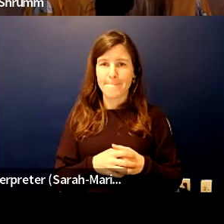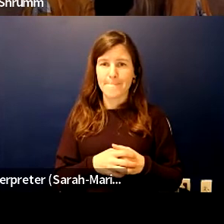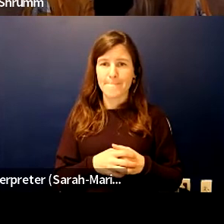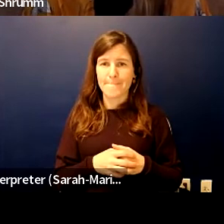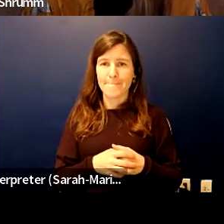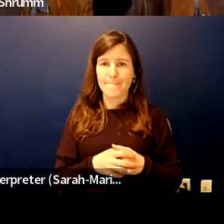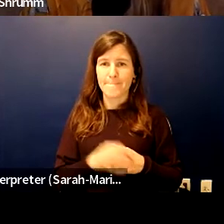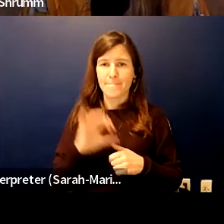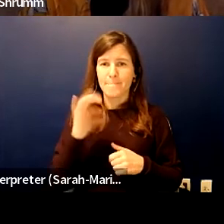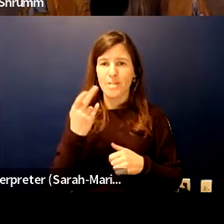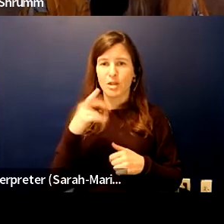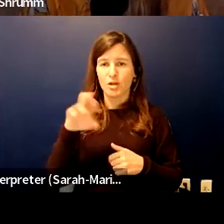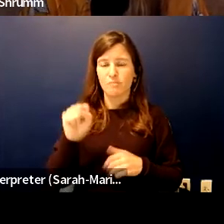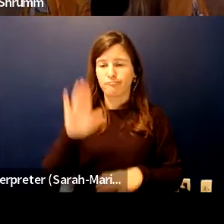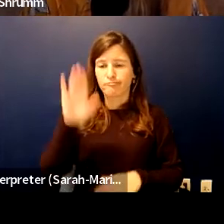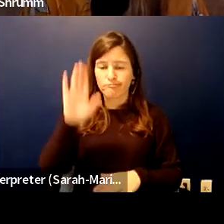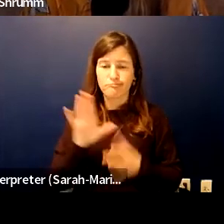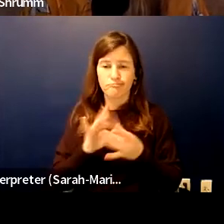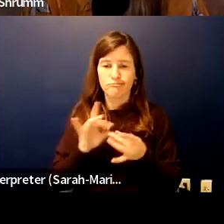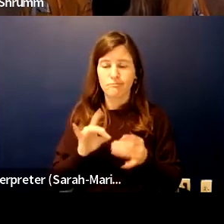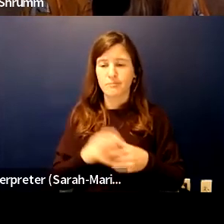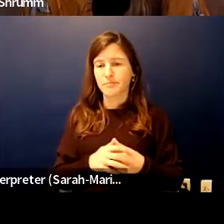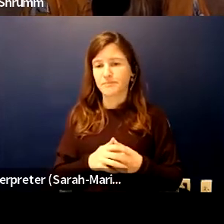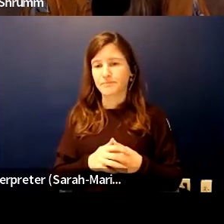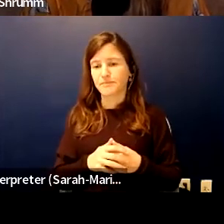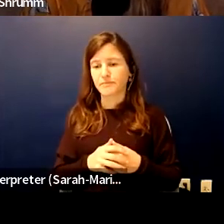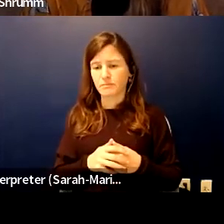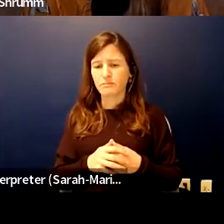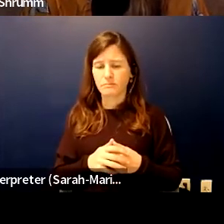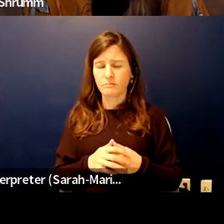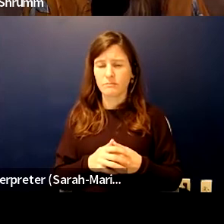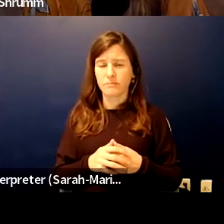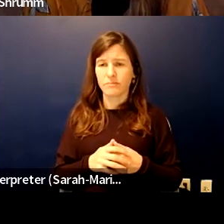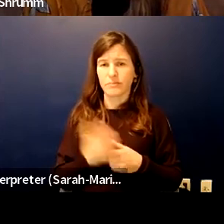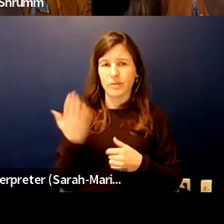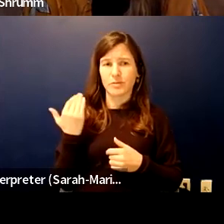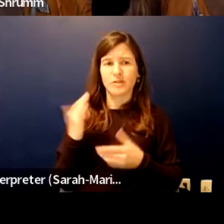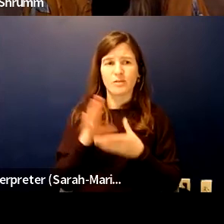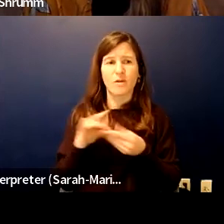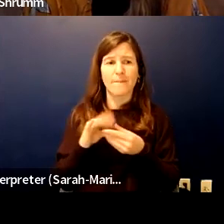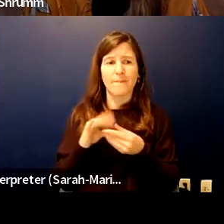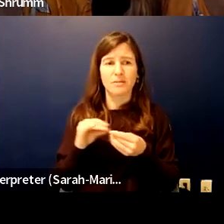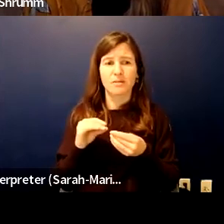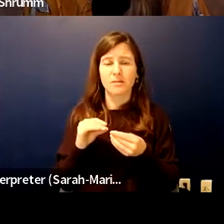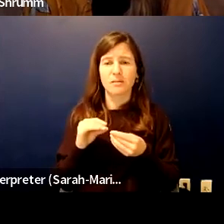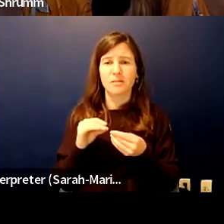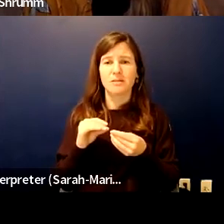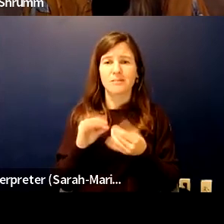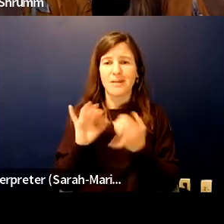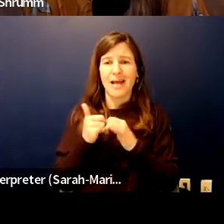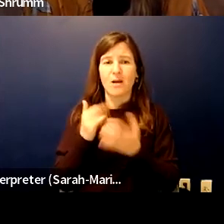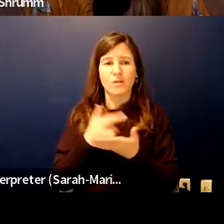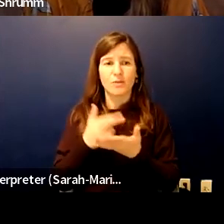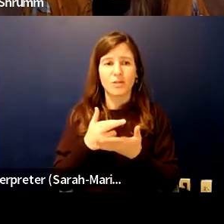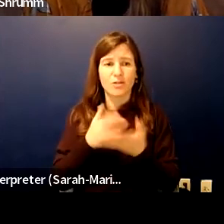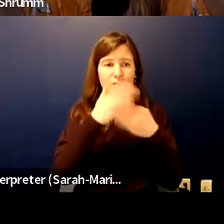I'll have a quick go at that. I mean, I think one of the comments earlier around this, how resources are distributed,